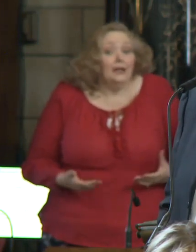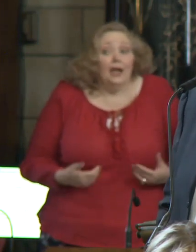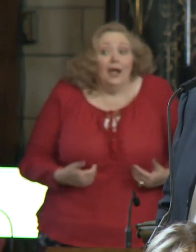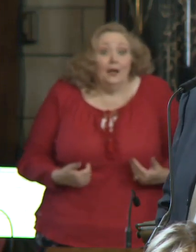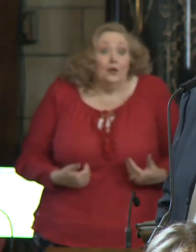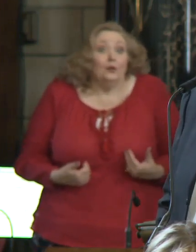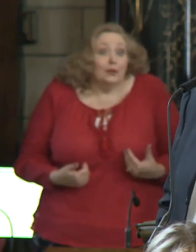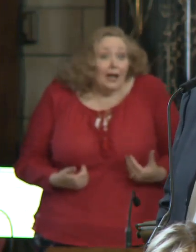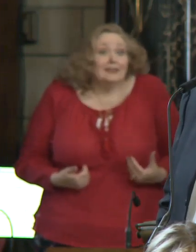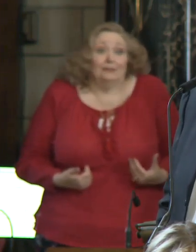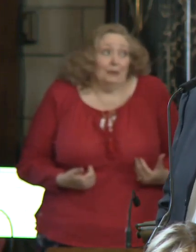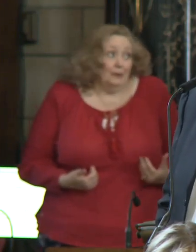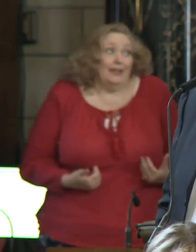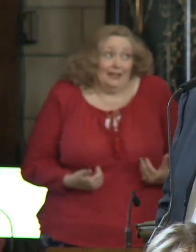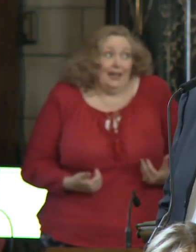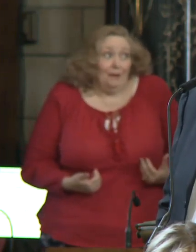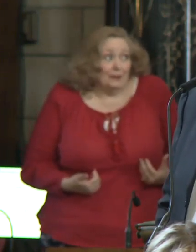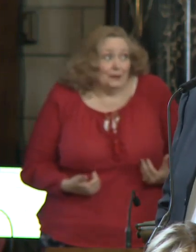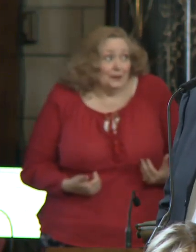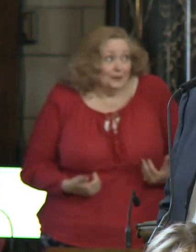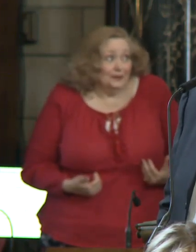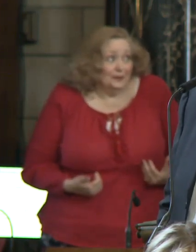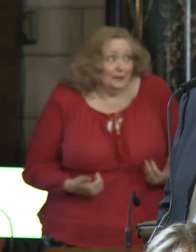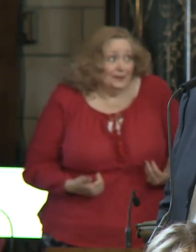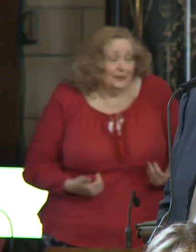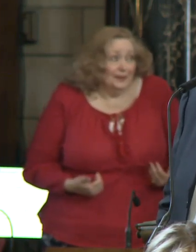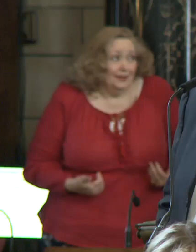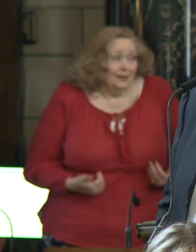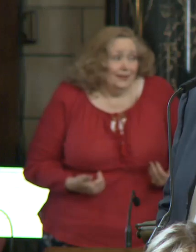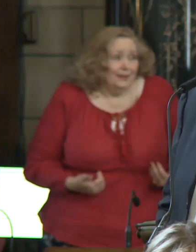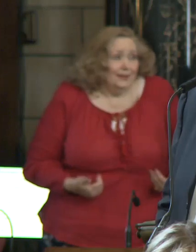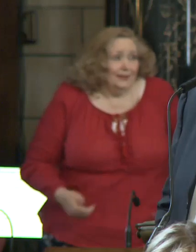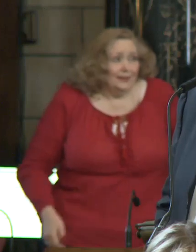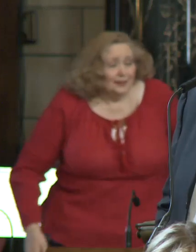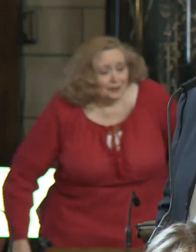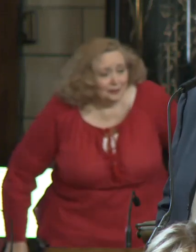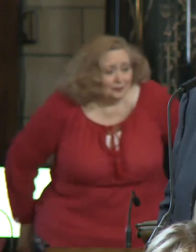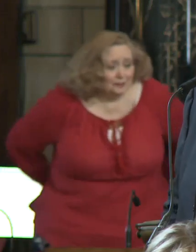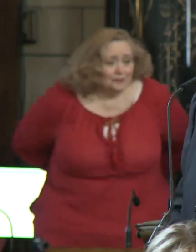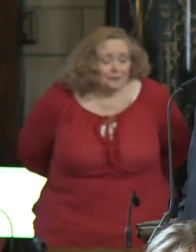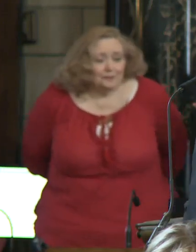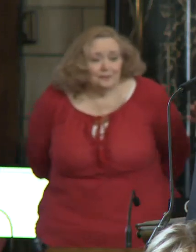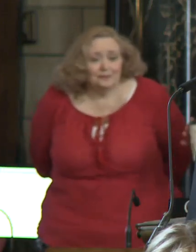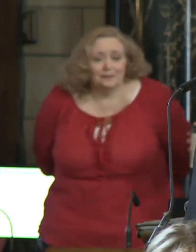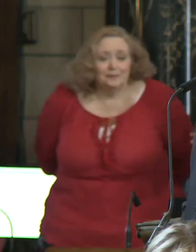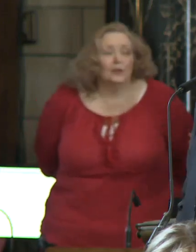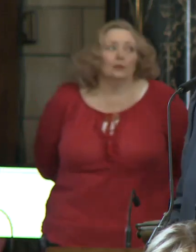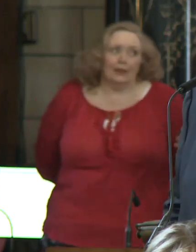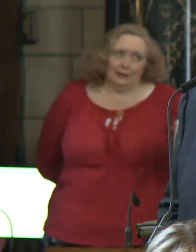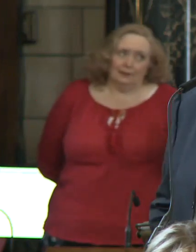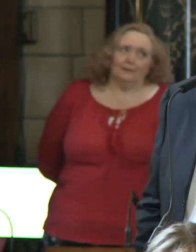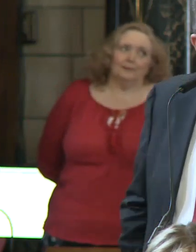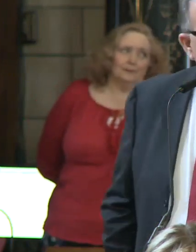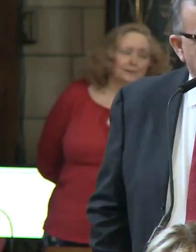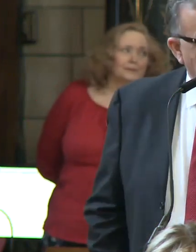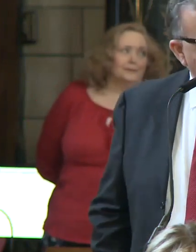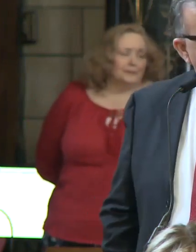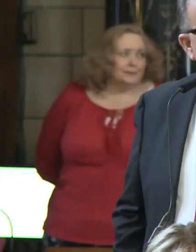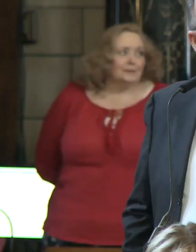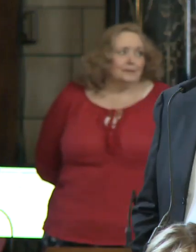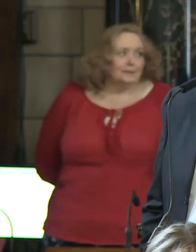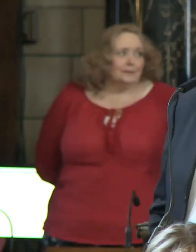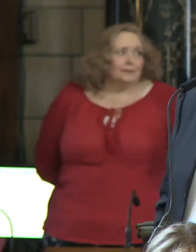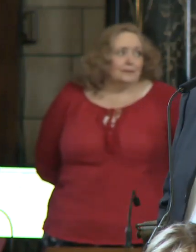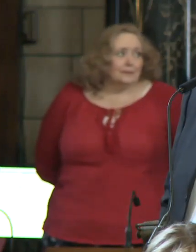consenting adults. Two consenting adults. We have